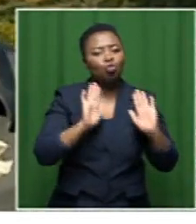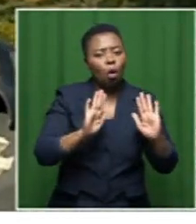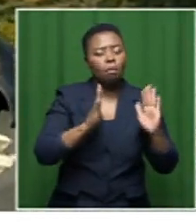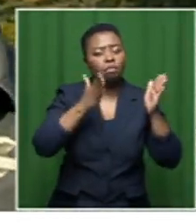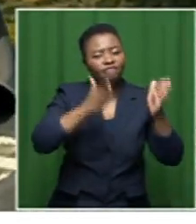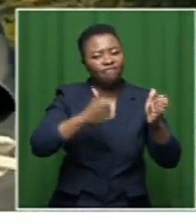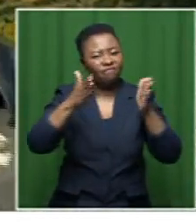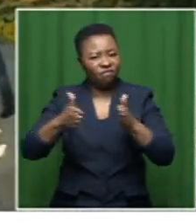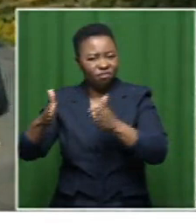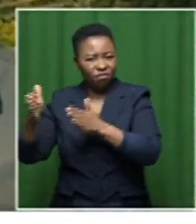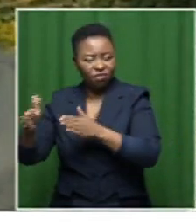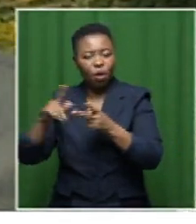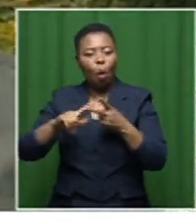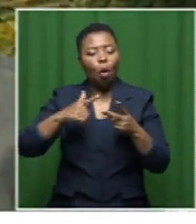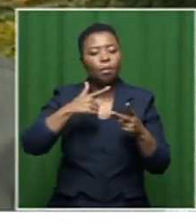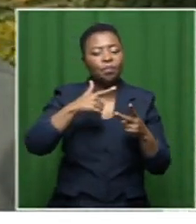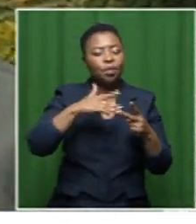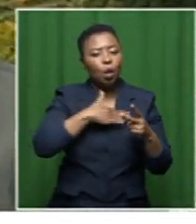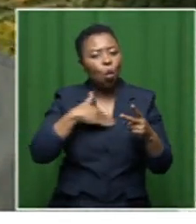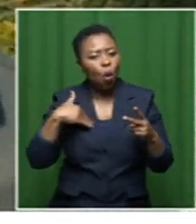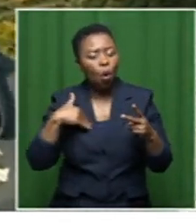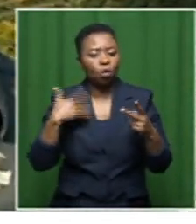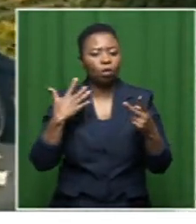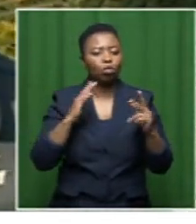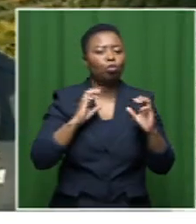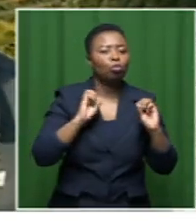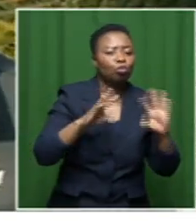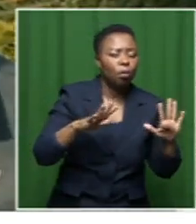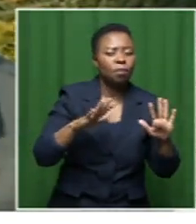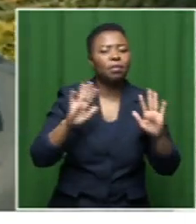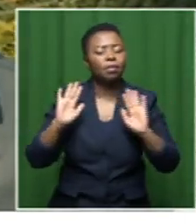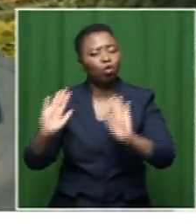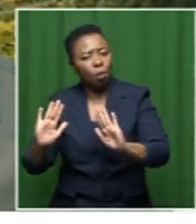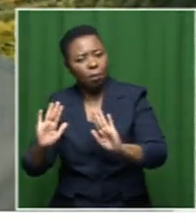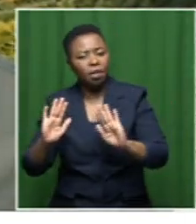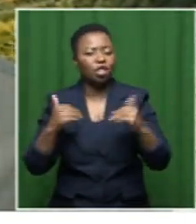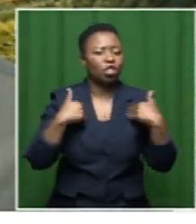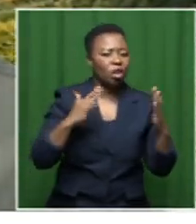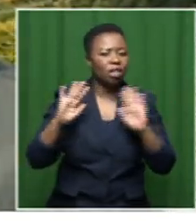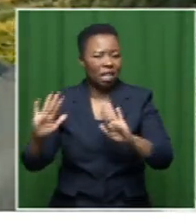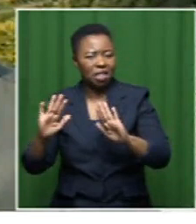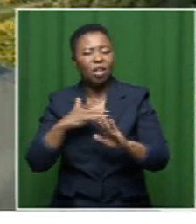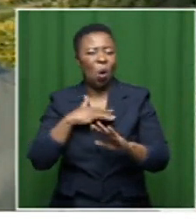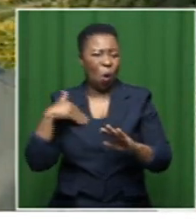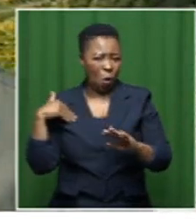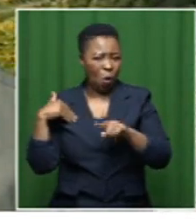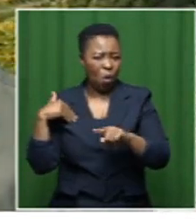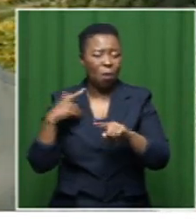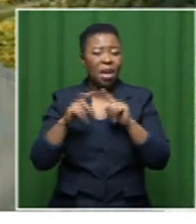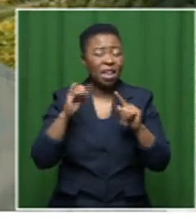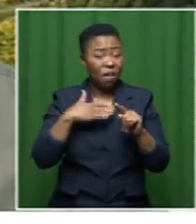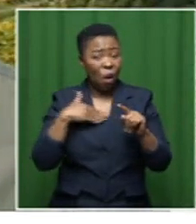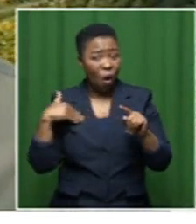lower sections and start, and which everything costs money to run. So the longer it takes us, the more expensive the